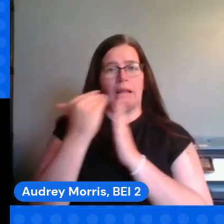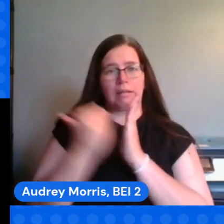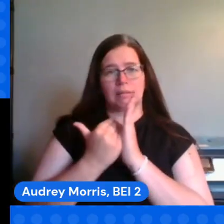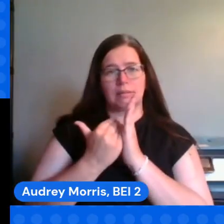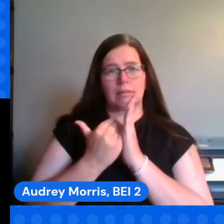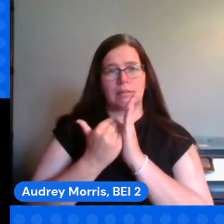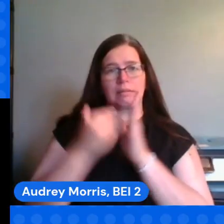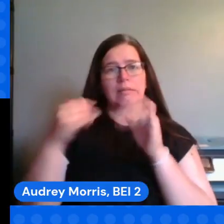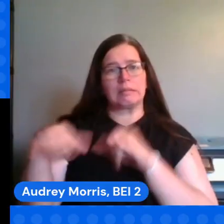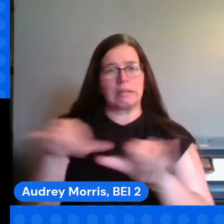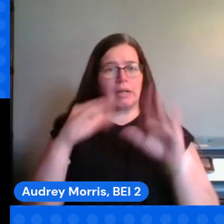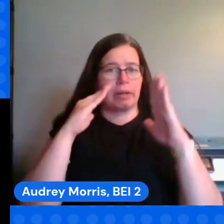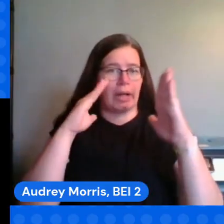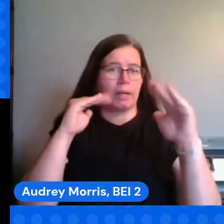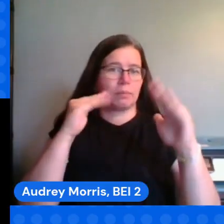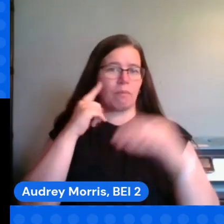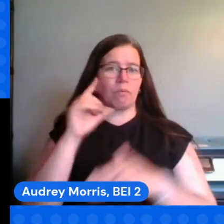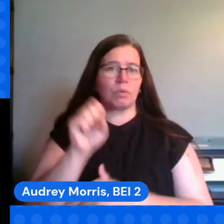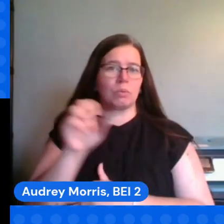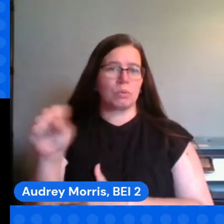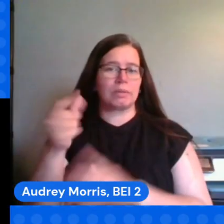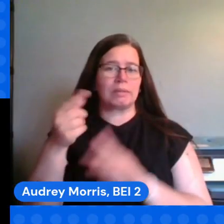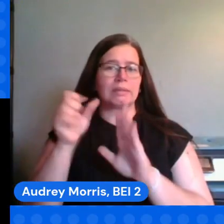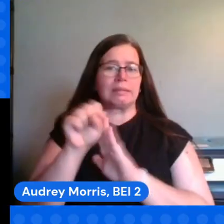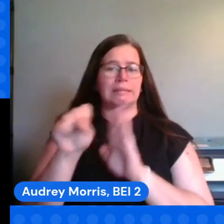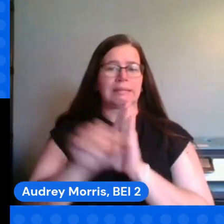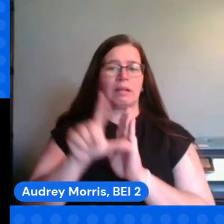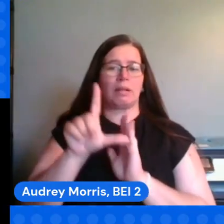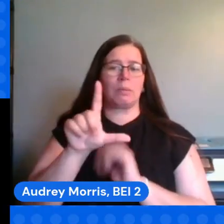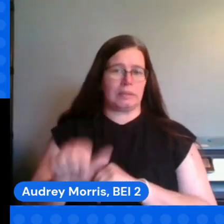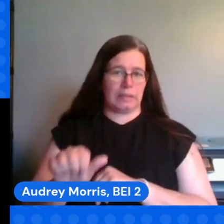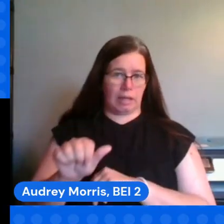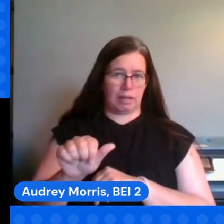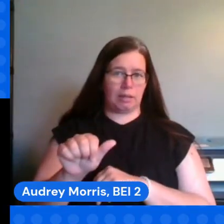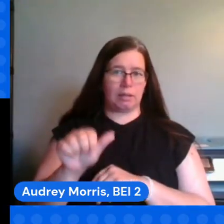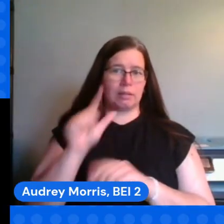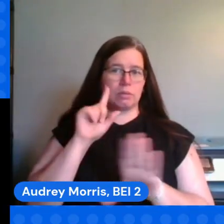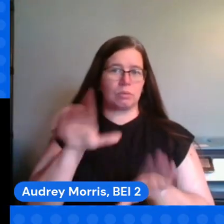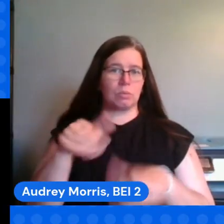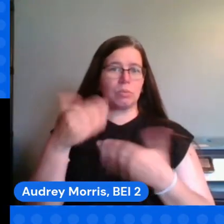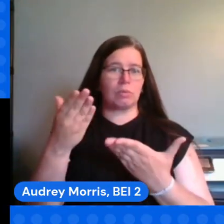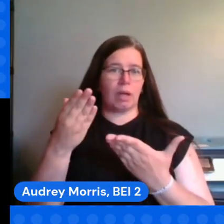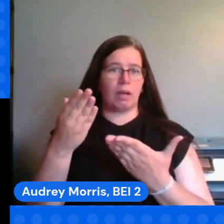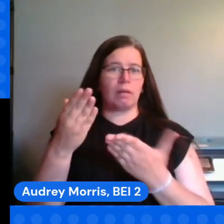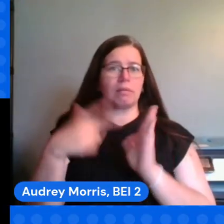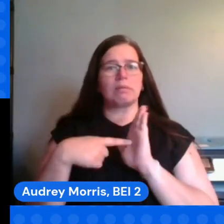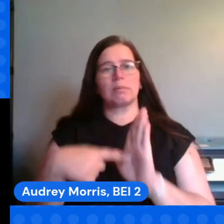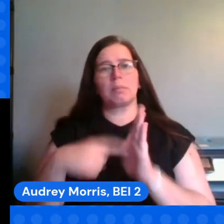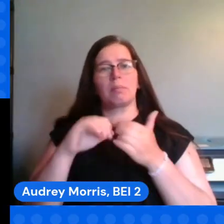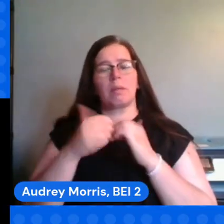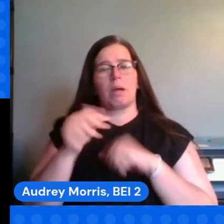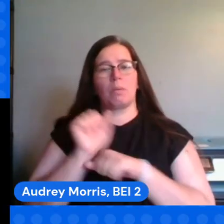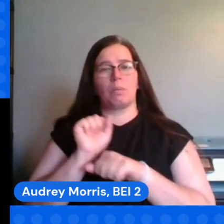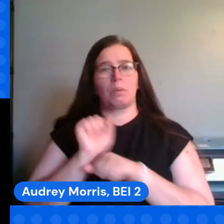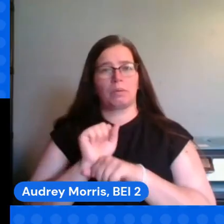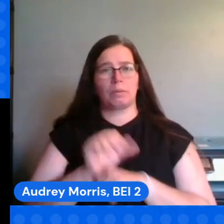standard or expectation in social studies from the state of Louisiana, to give an example of how this can work.